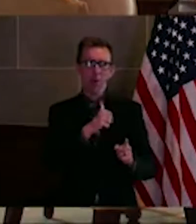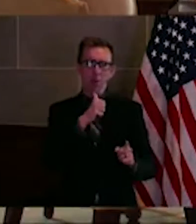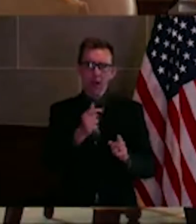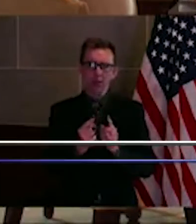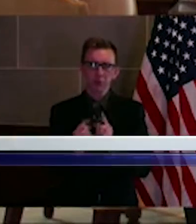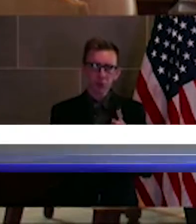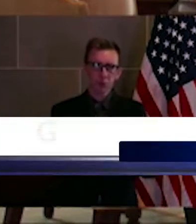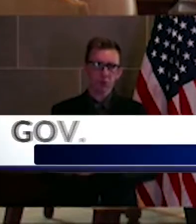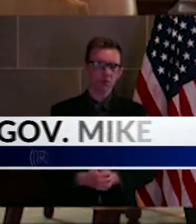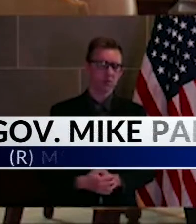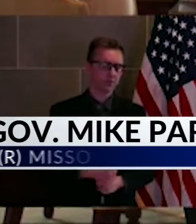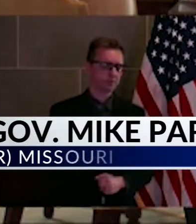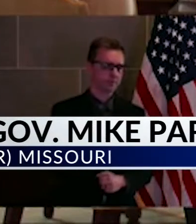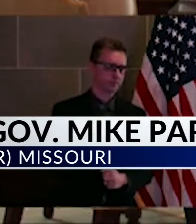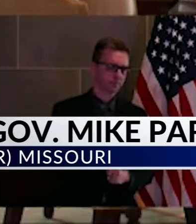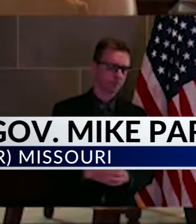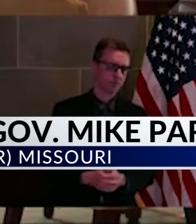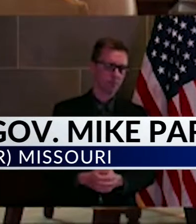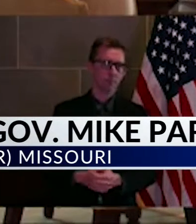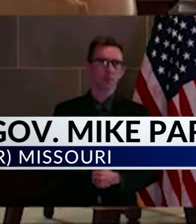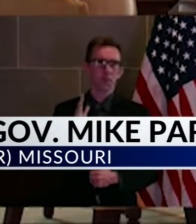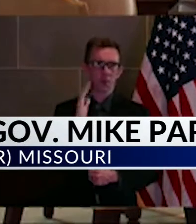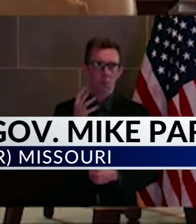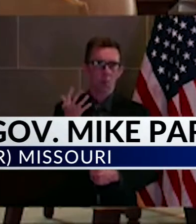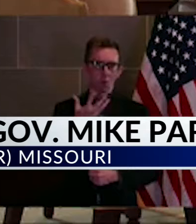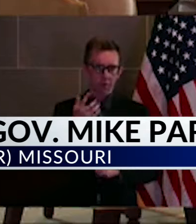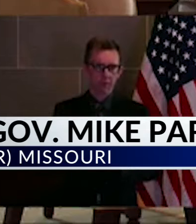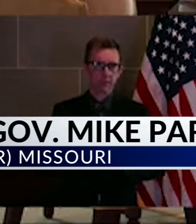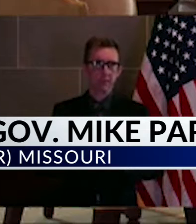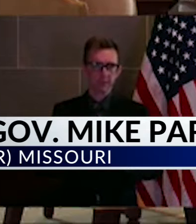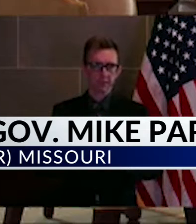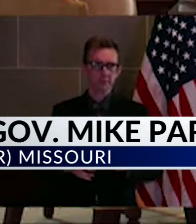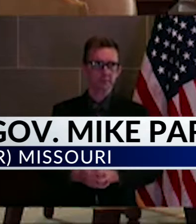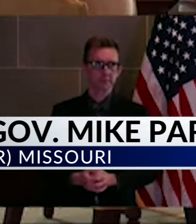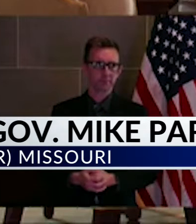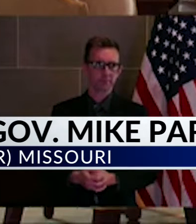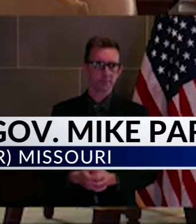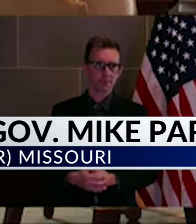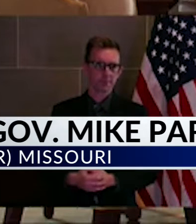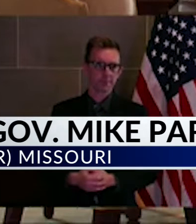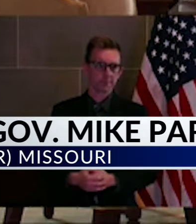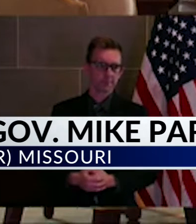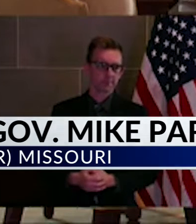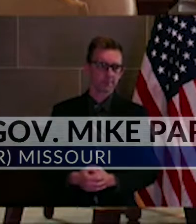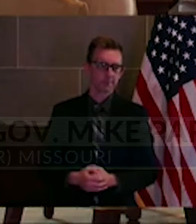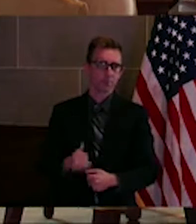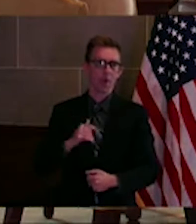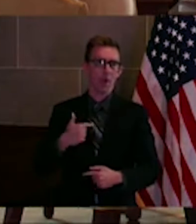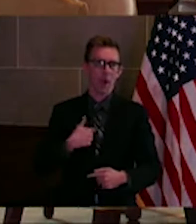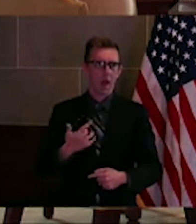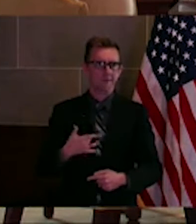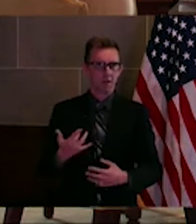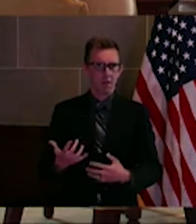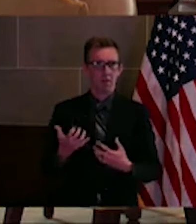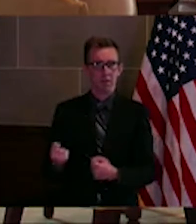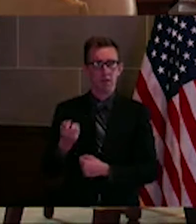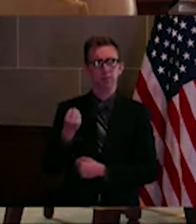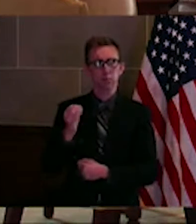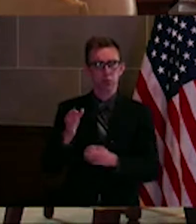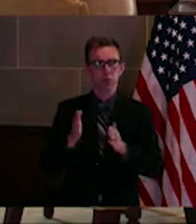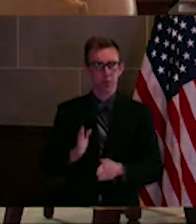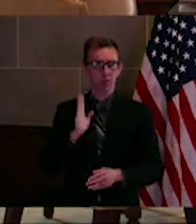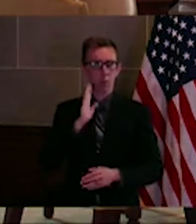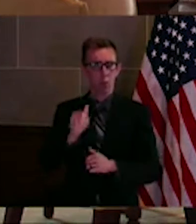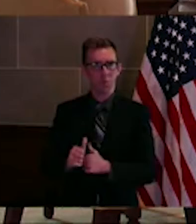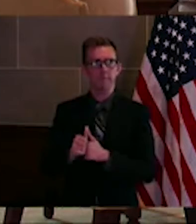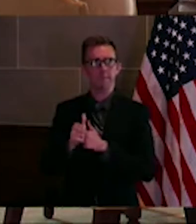Opening these businesses is going to look very different for a while, but I am confident Missourians will abide by